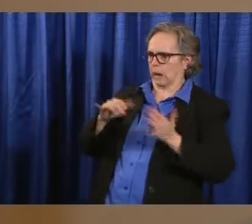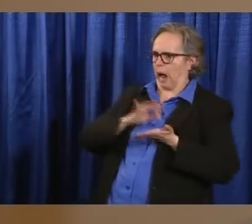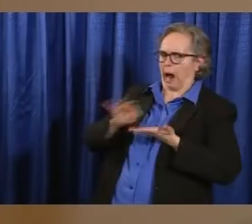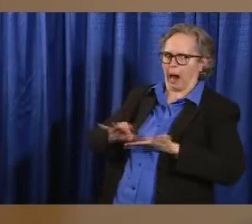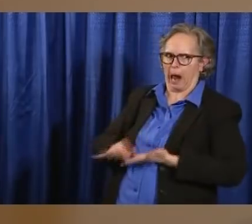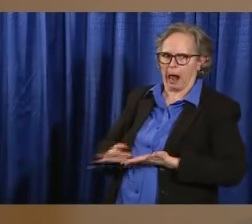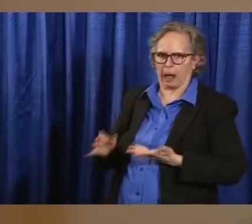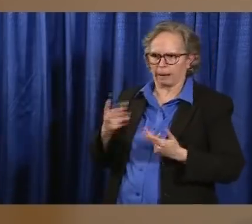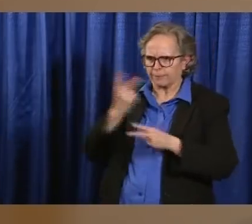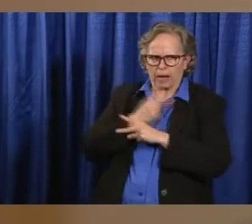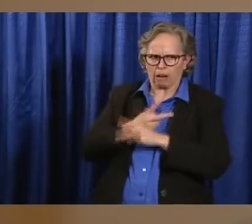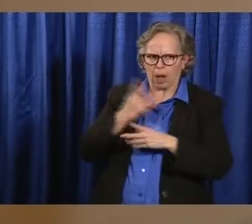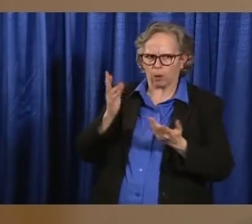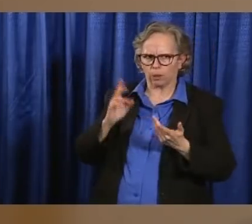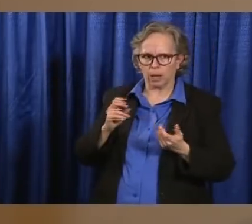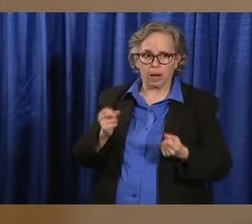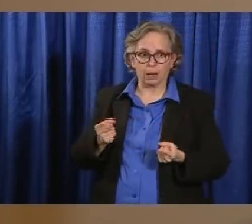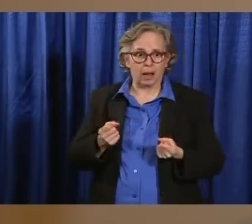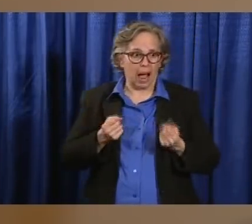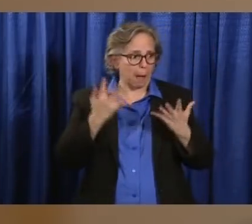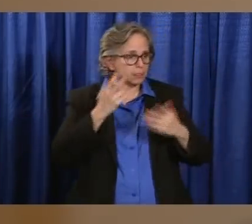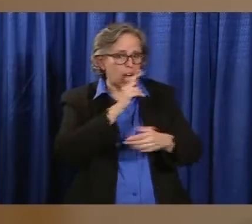hospital typically use in a day?